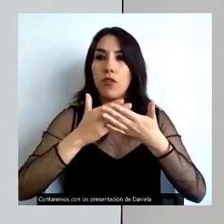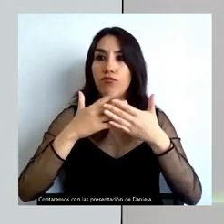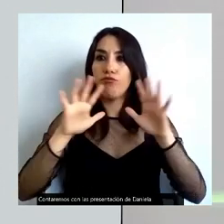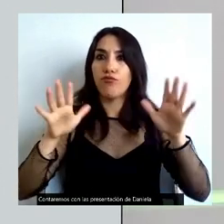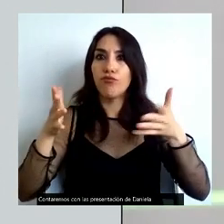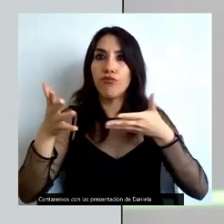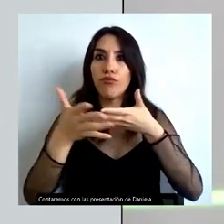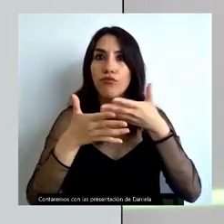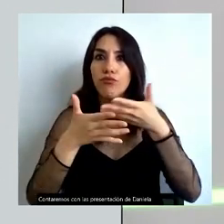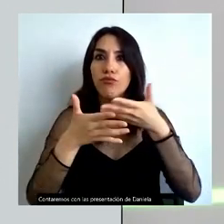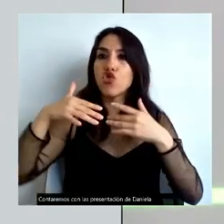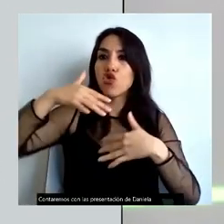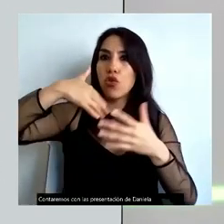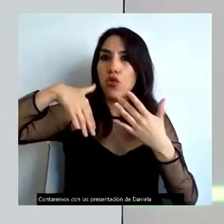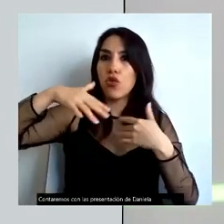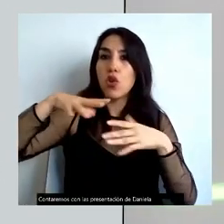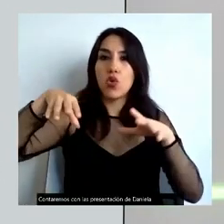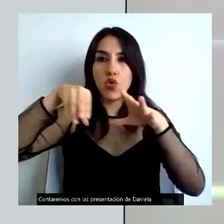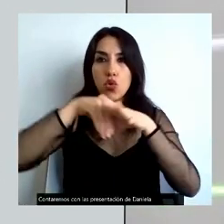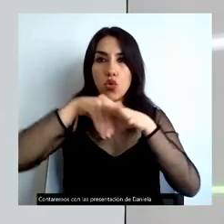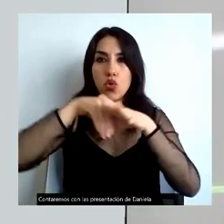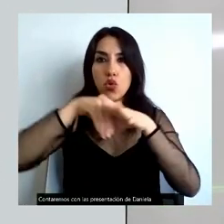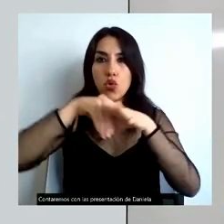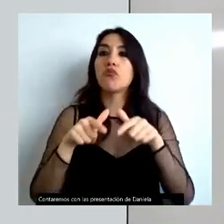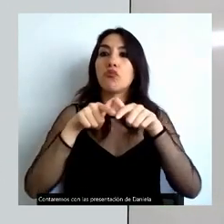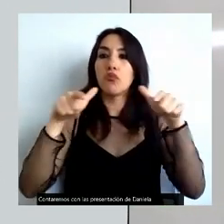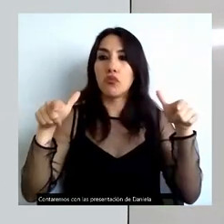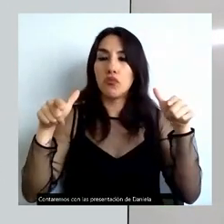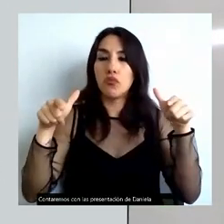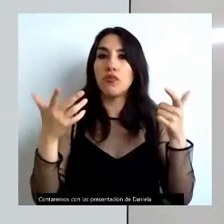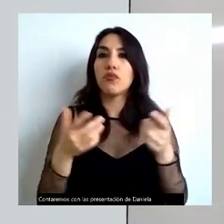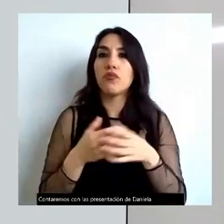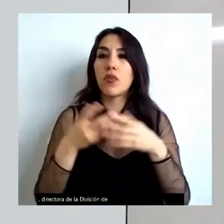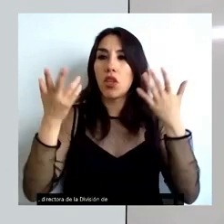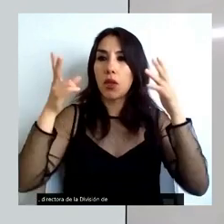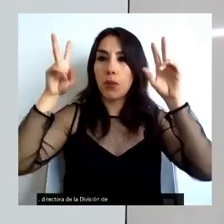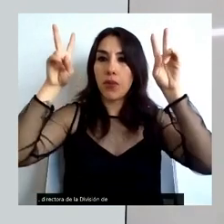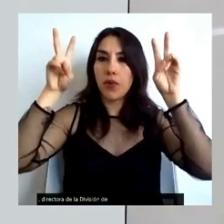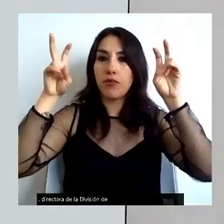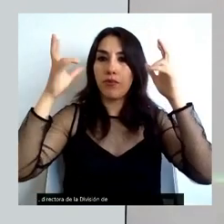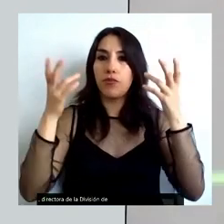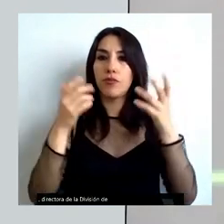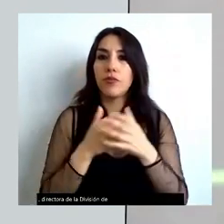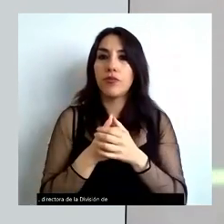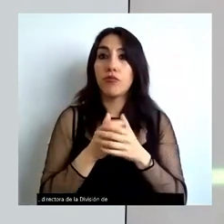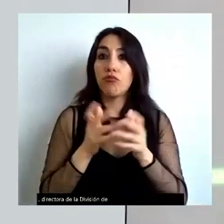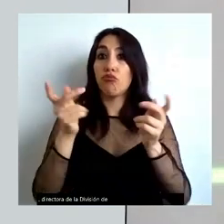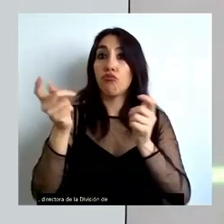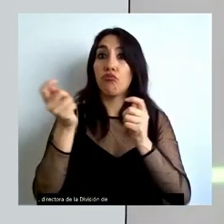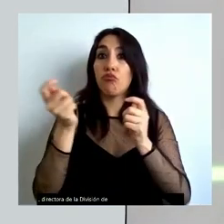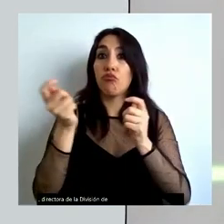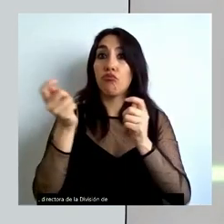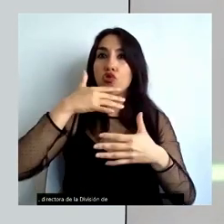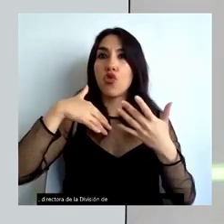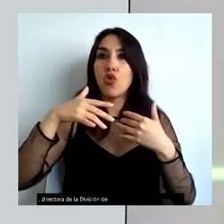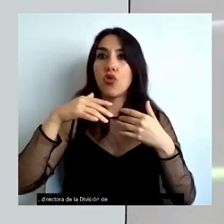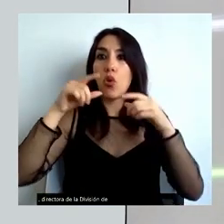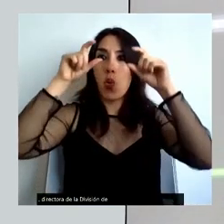Social Development Division of the United Nations Department of Economic and Social Affairs.